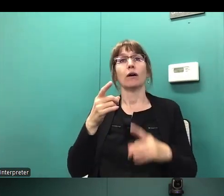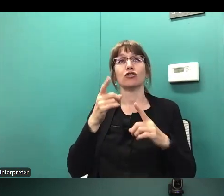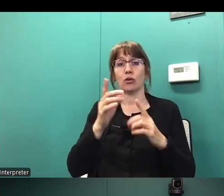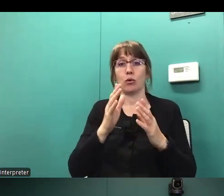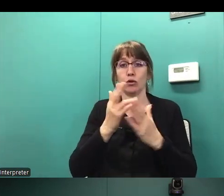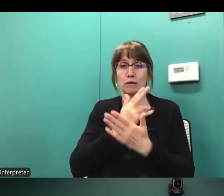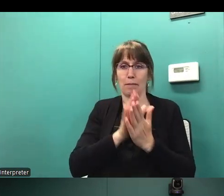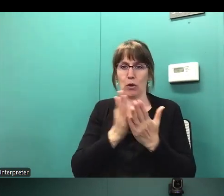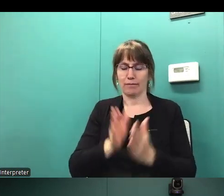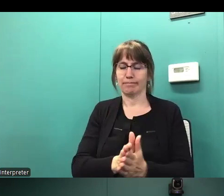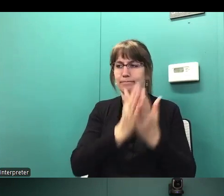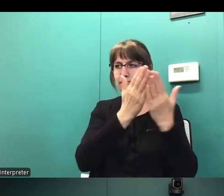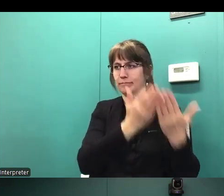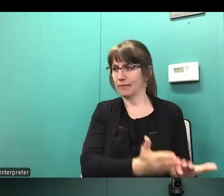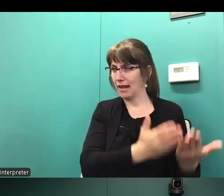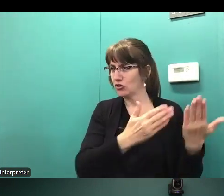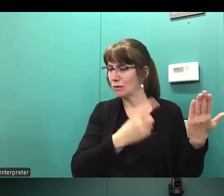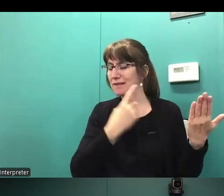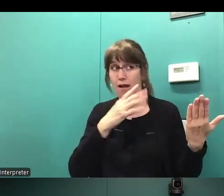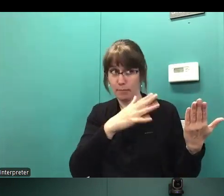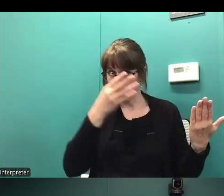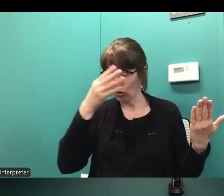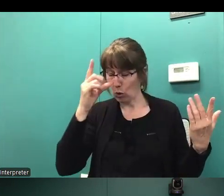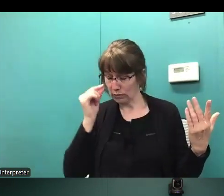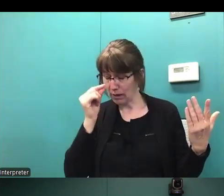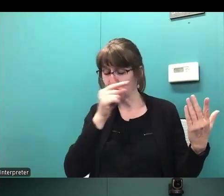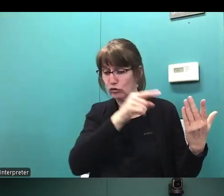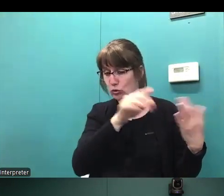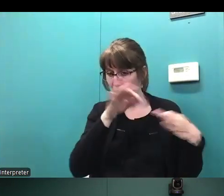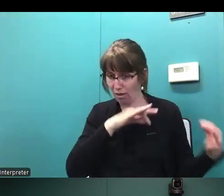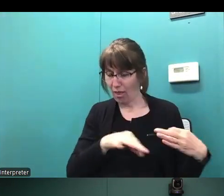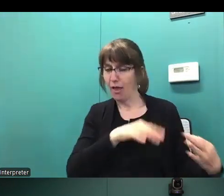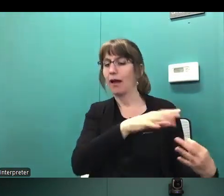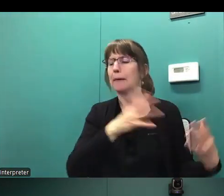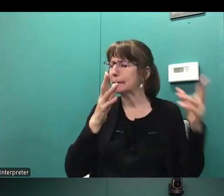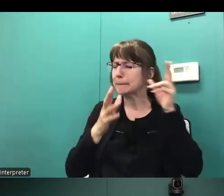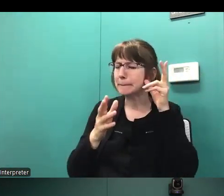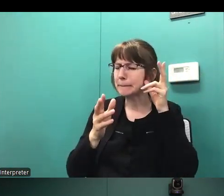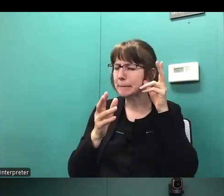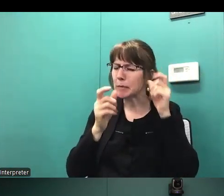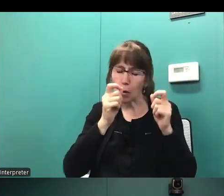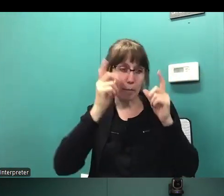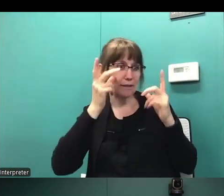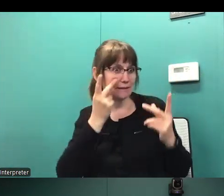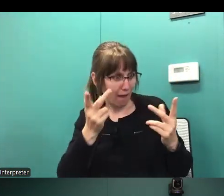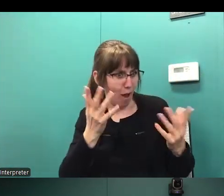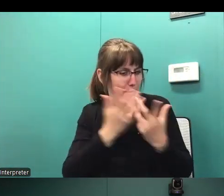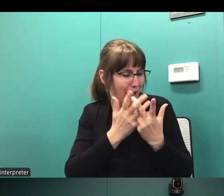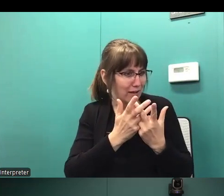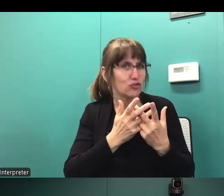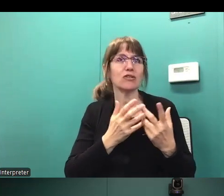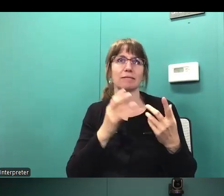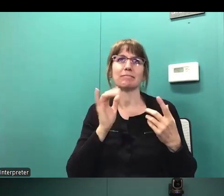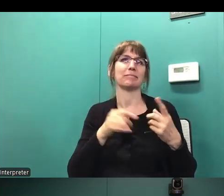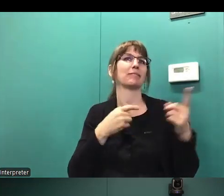open and we'll say, tell me about it. And so they have to like describe it with the eyes closed and then she'll open up her eyes and say, I'm just repeating